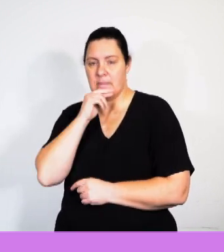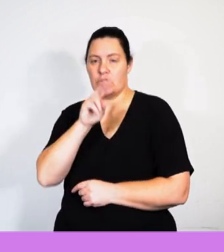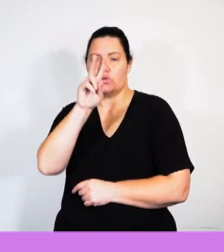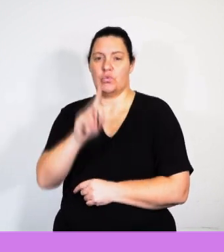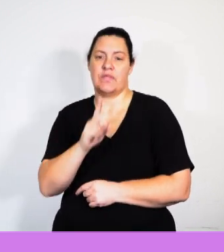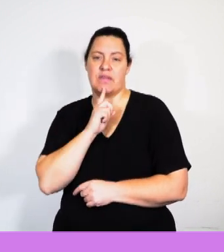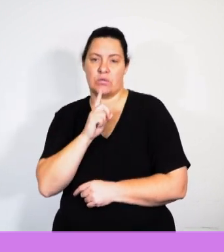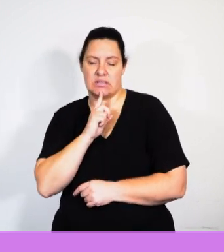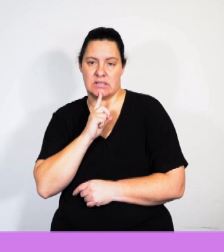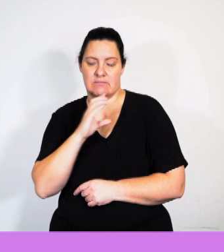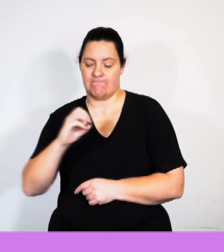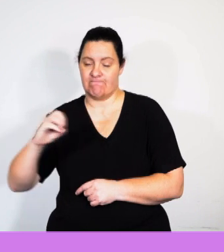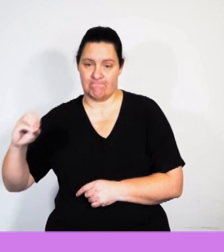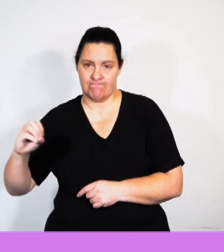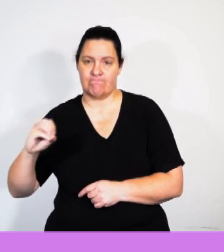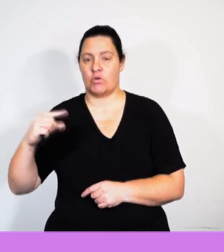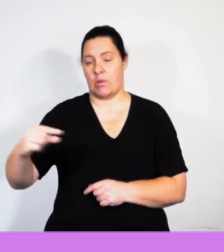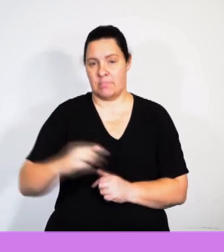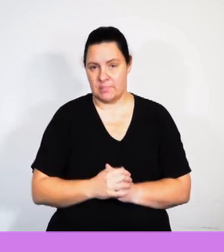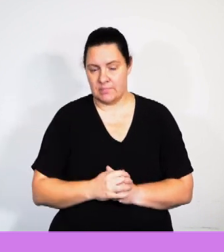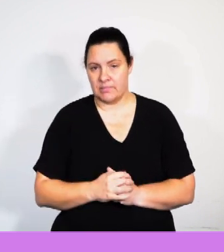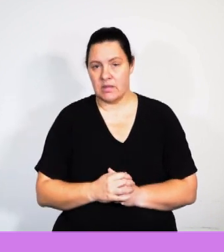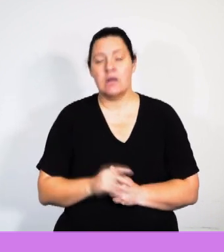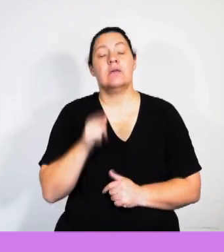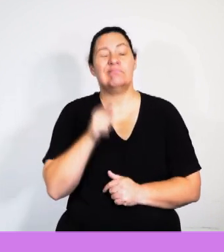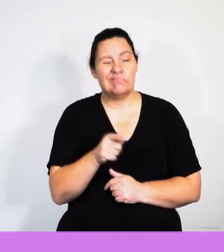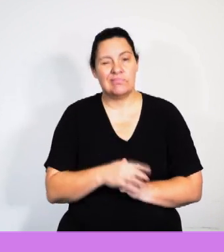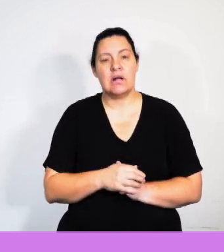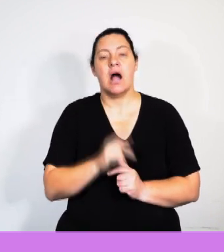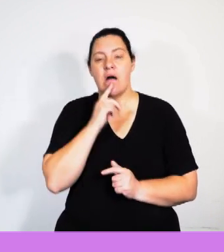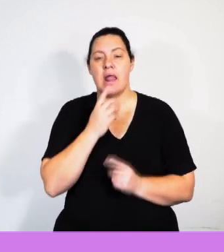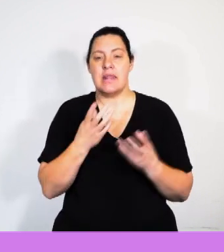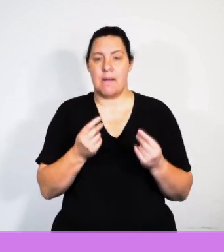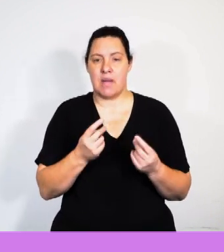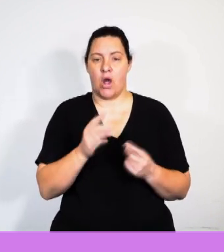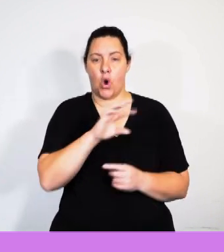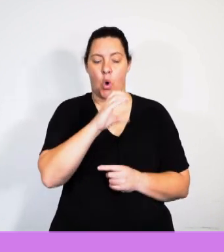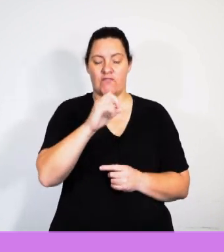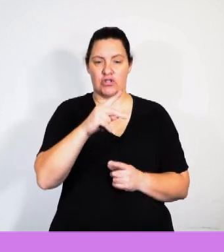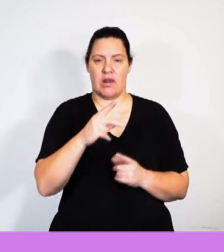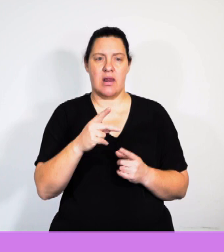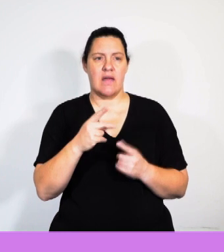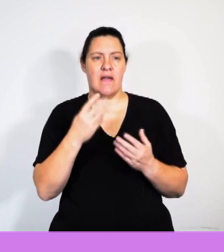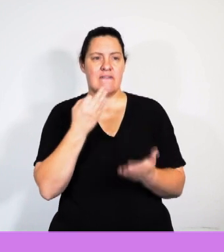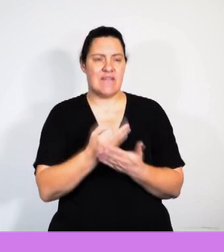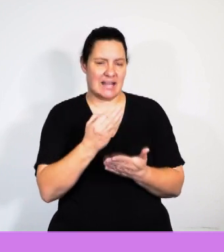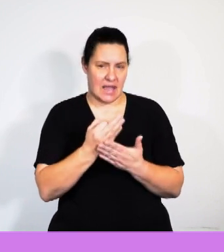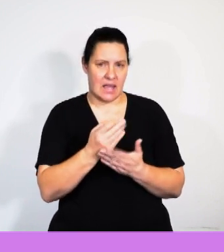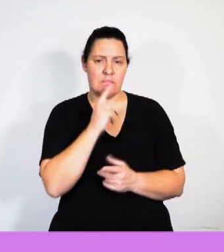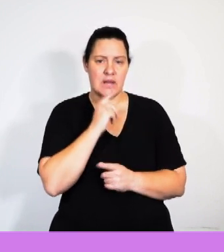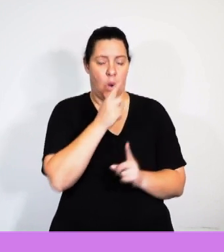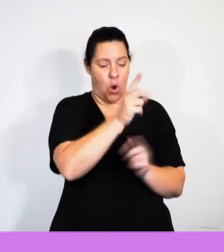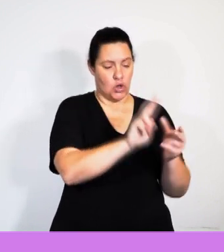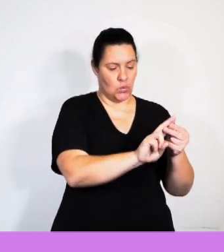be 2,000 grams. A conversion factor refers to a number used to change one set